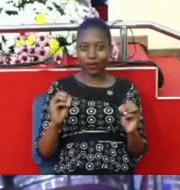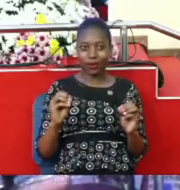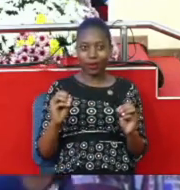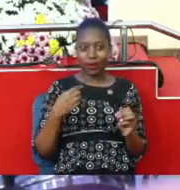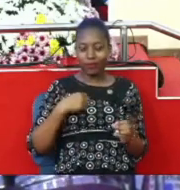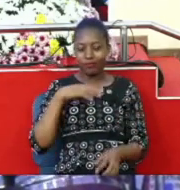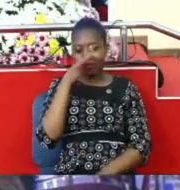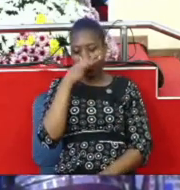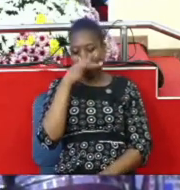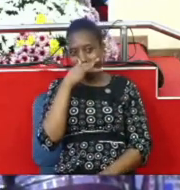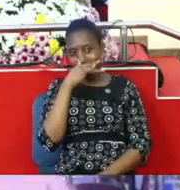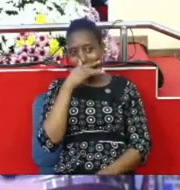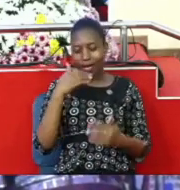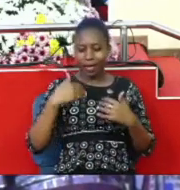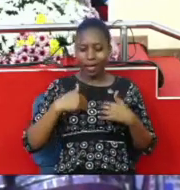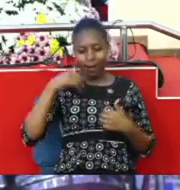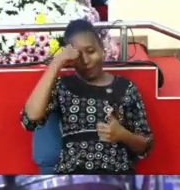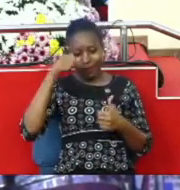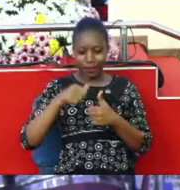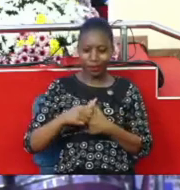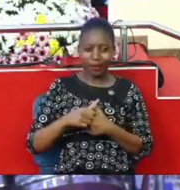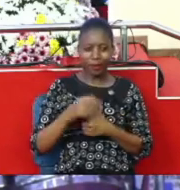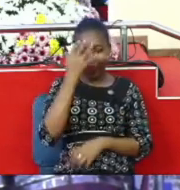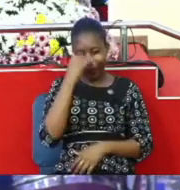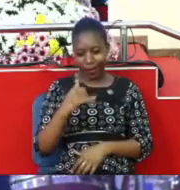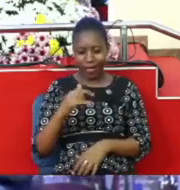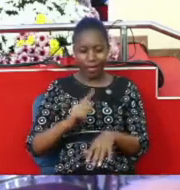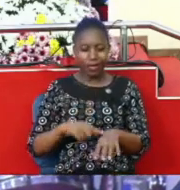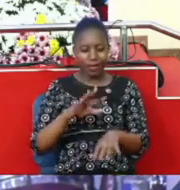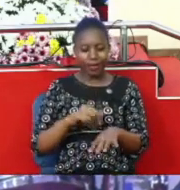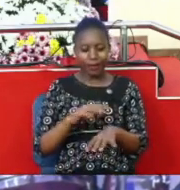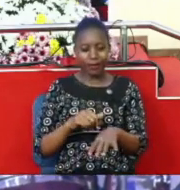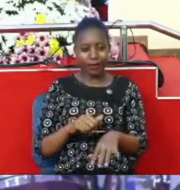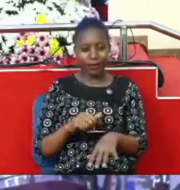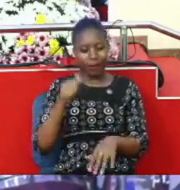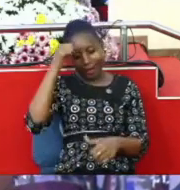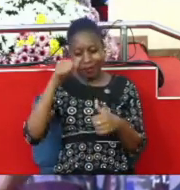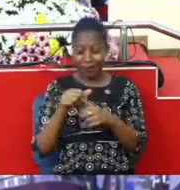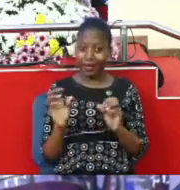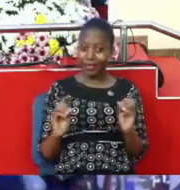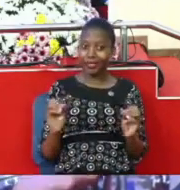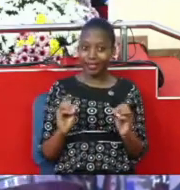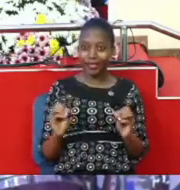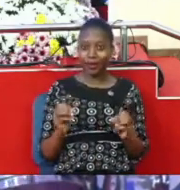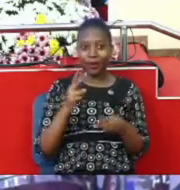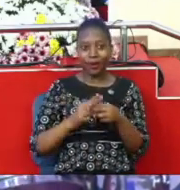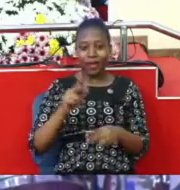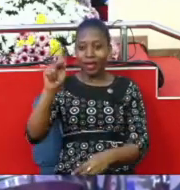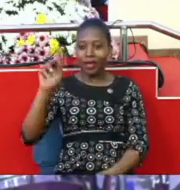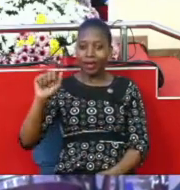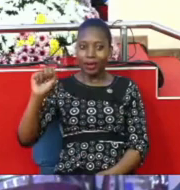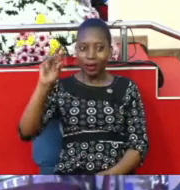don't remember they will call it and you don't remember. Ni jina ambalo nilipaswa nikuwe nikitoka. I was come out someone. From Kandara somewhere.